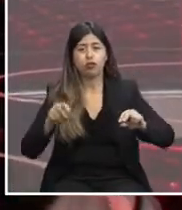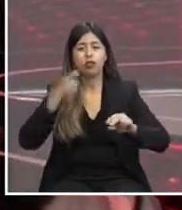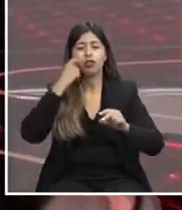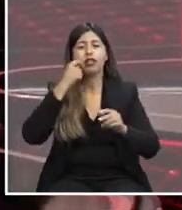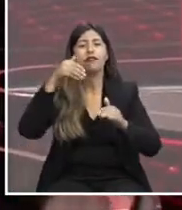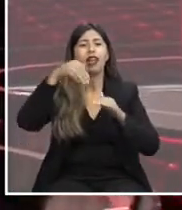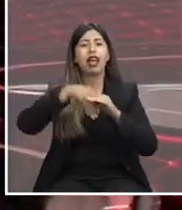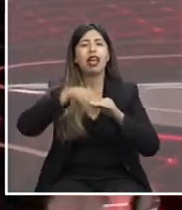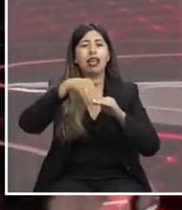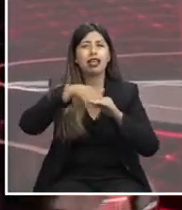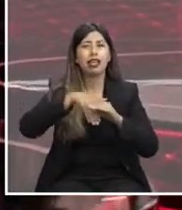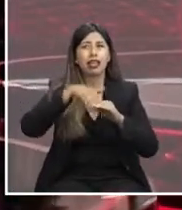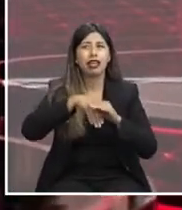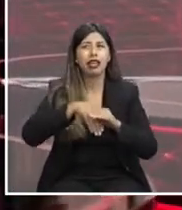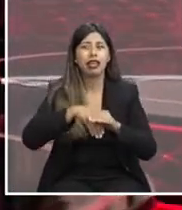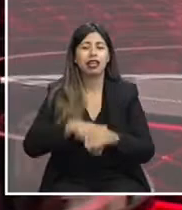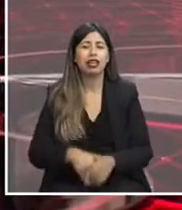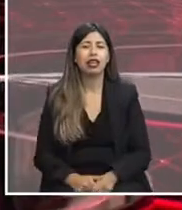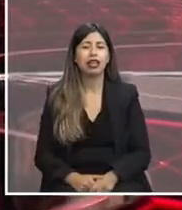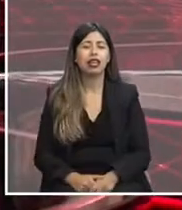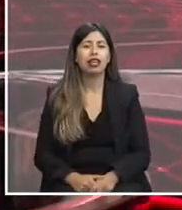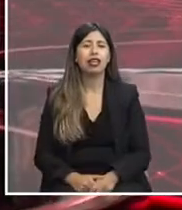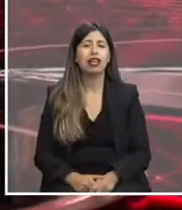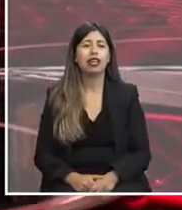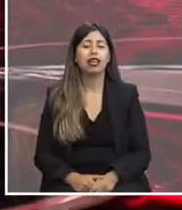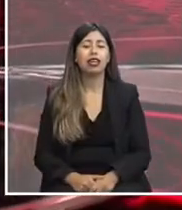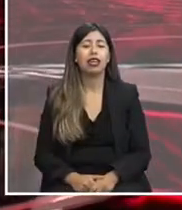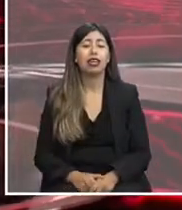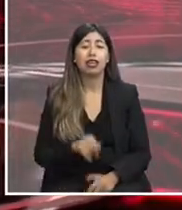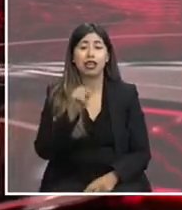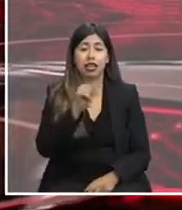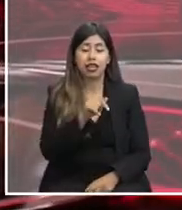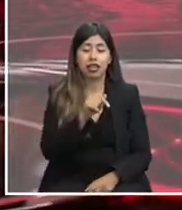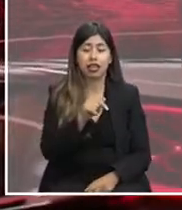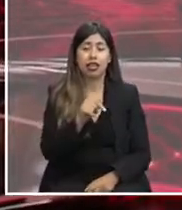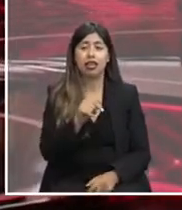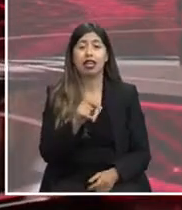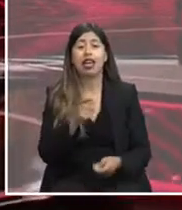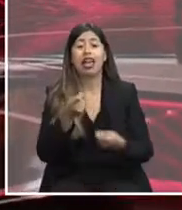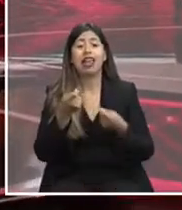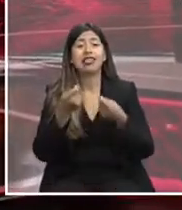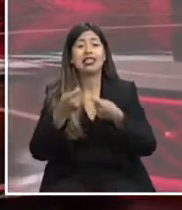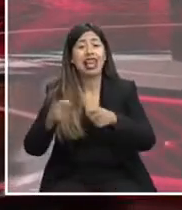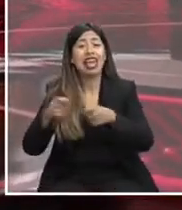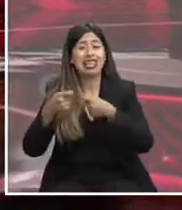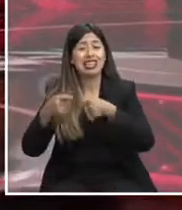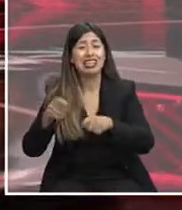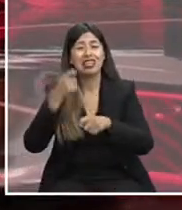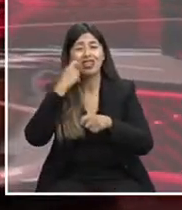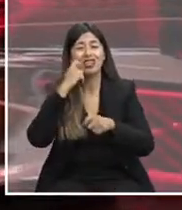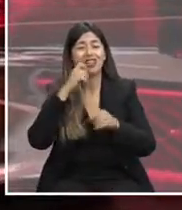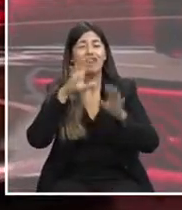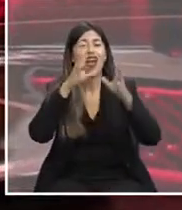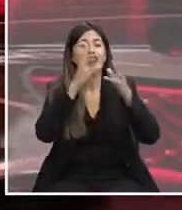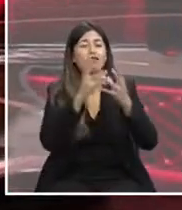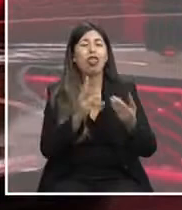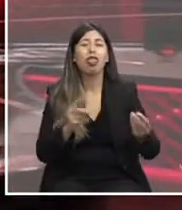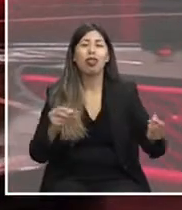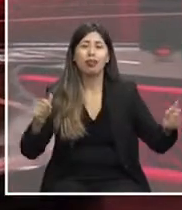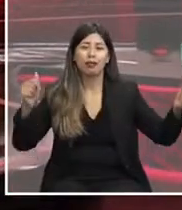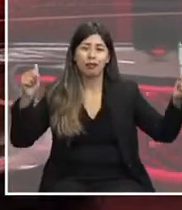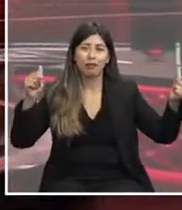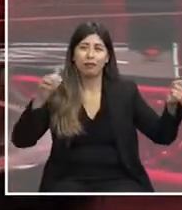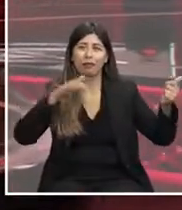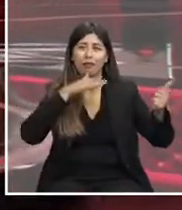is money out. So if a glacier is having more melting than snowfall, then it's in the red and it's an unhealthy